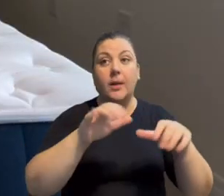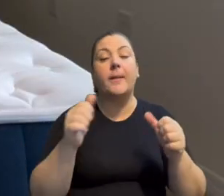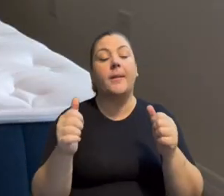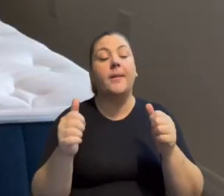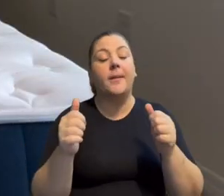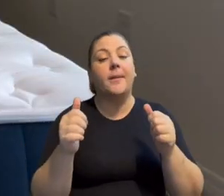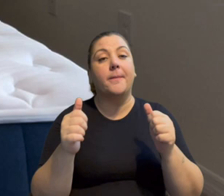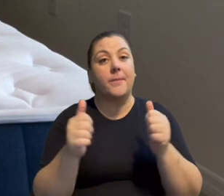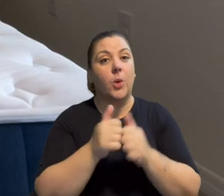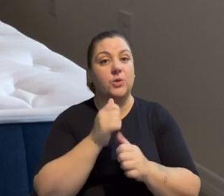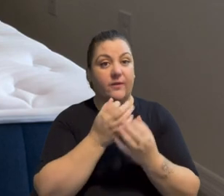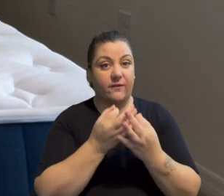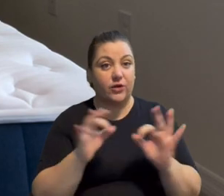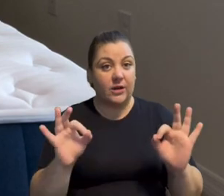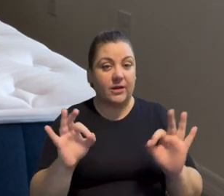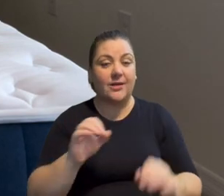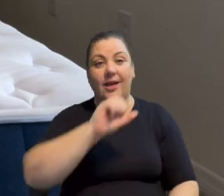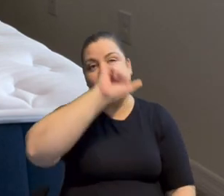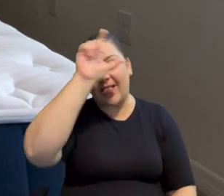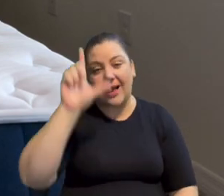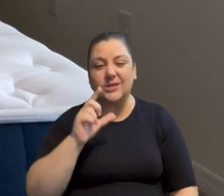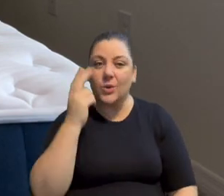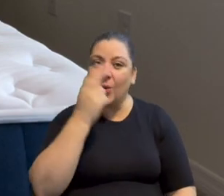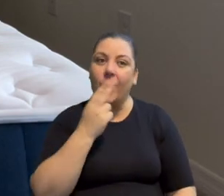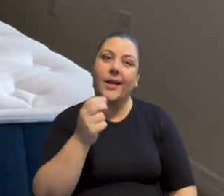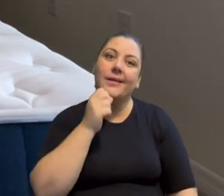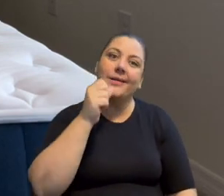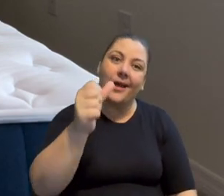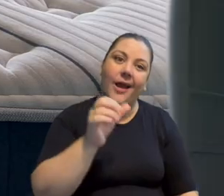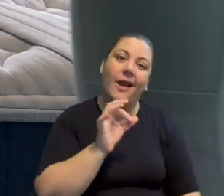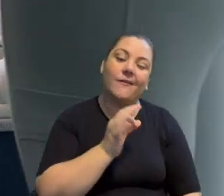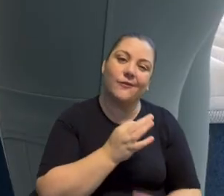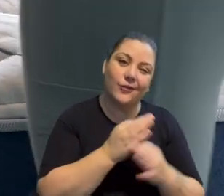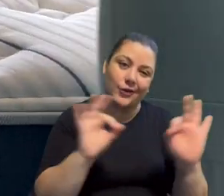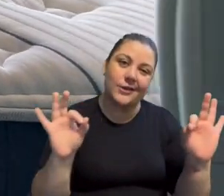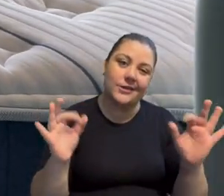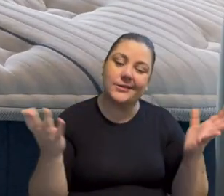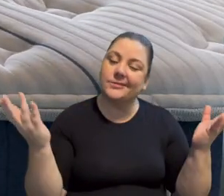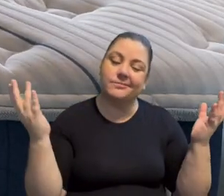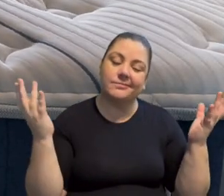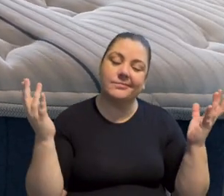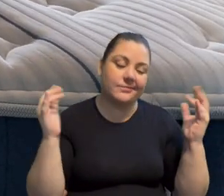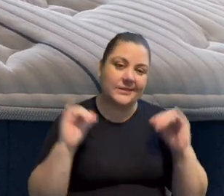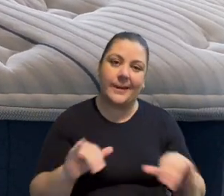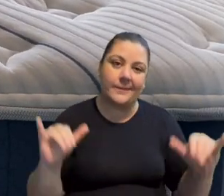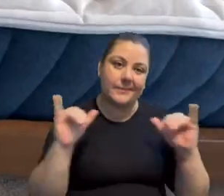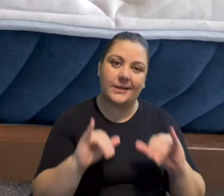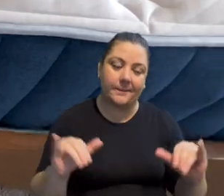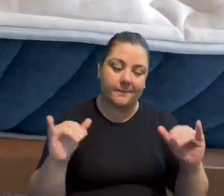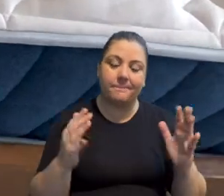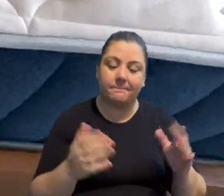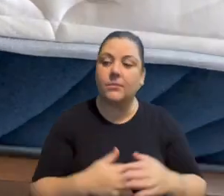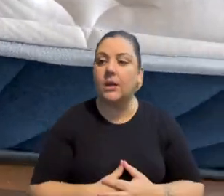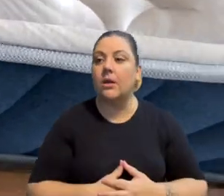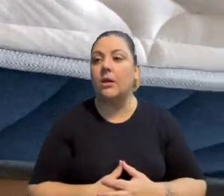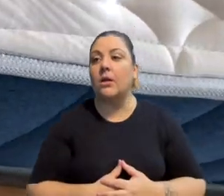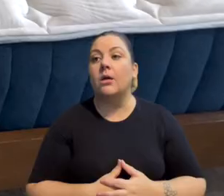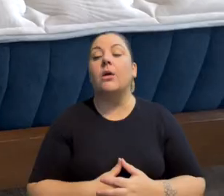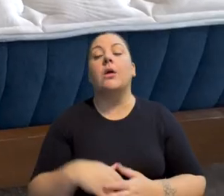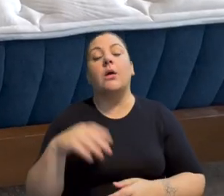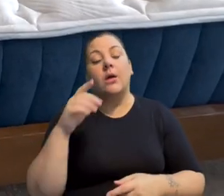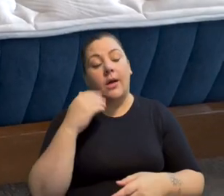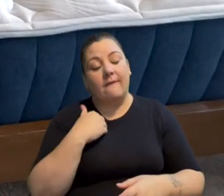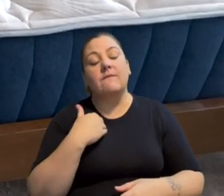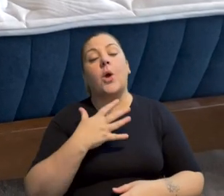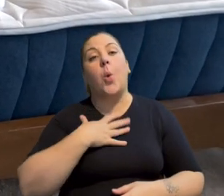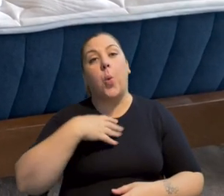The only ones that are not are Alaska and Hawaii, and that's very common. We see that most of the time. There is a white glove delivery